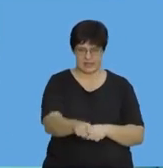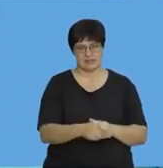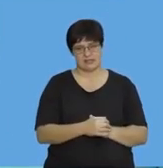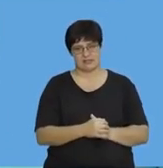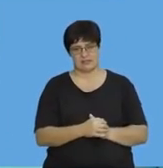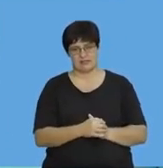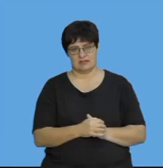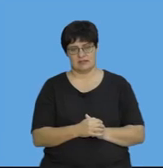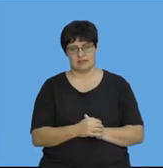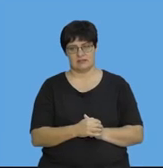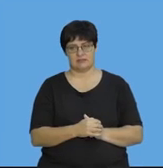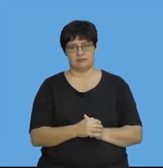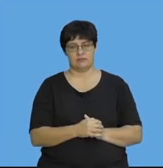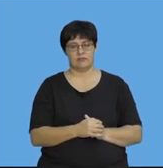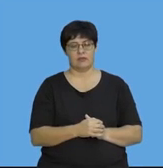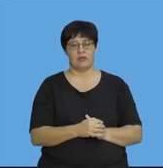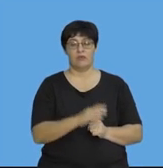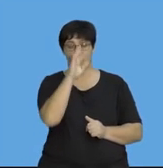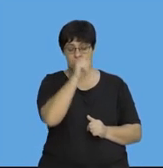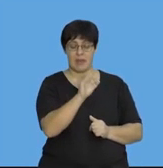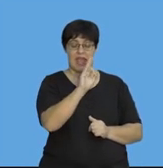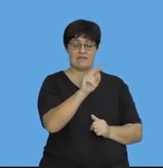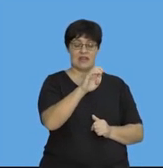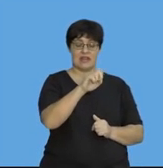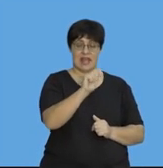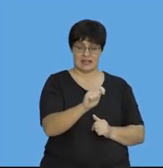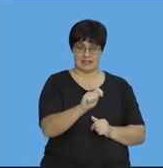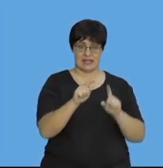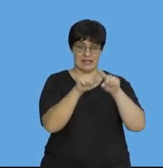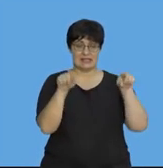So remember, impulse is F